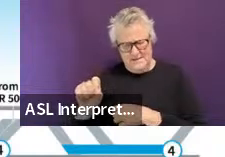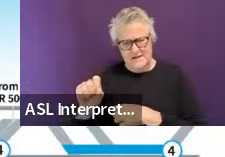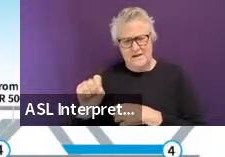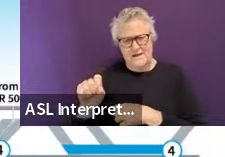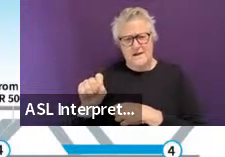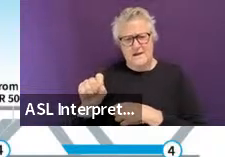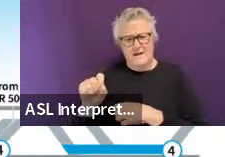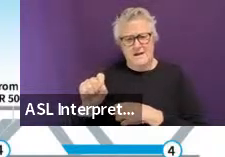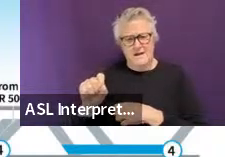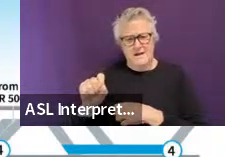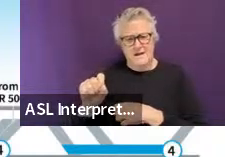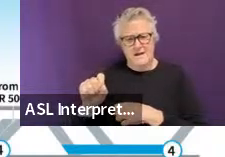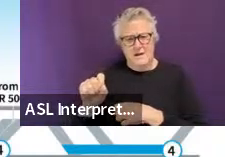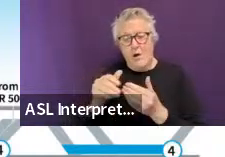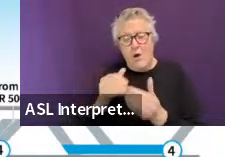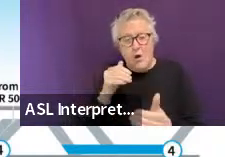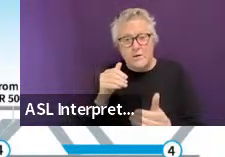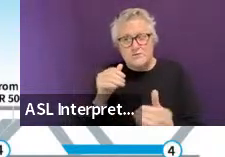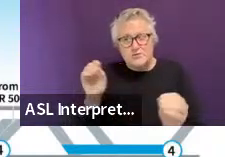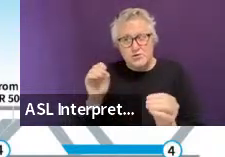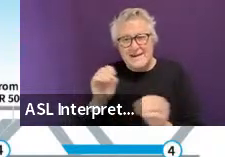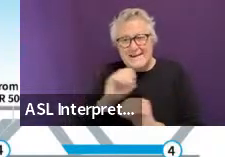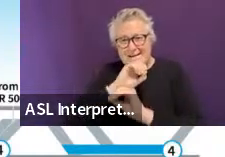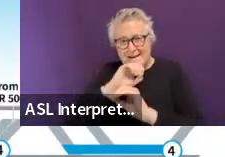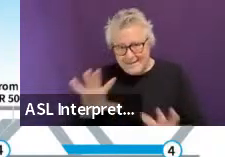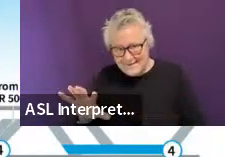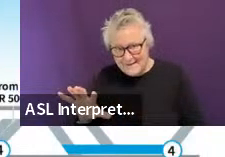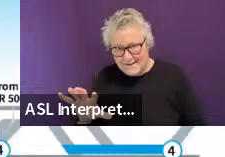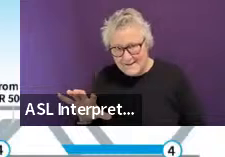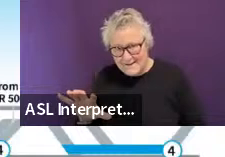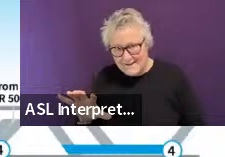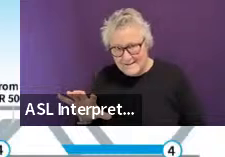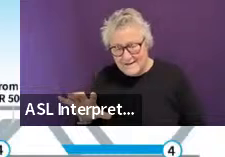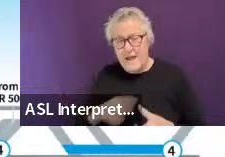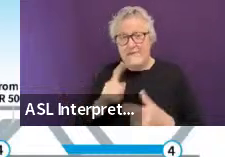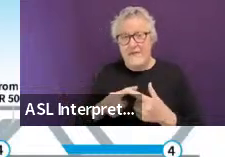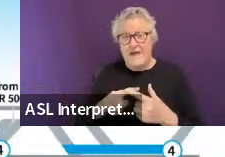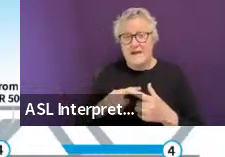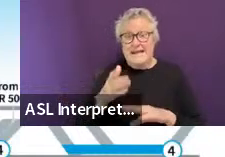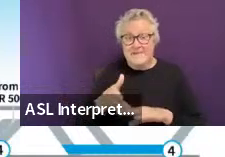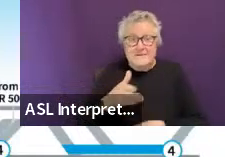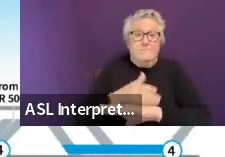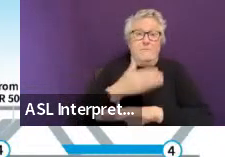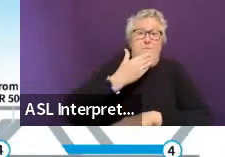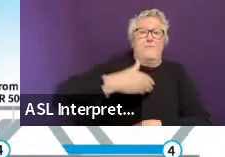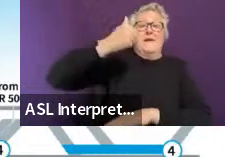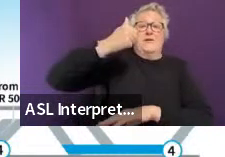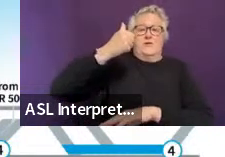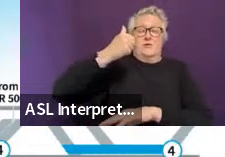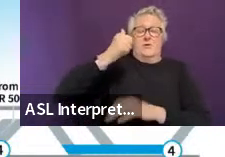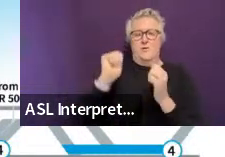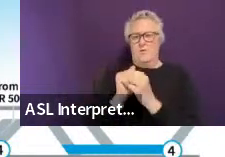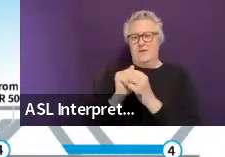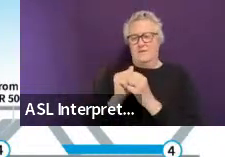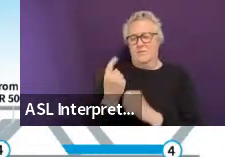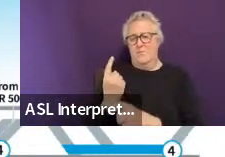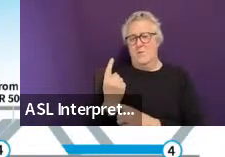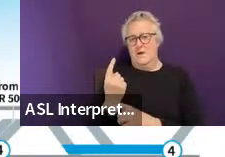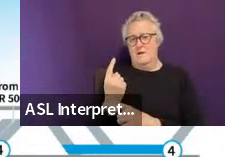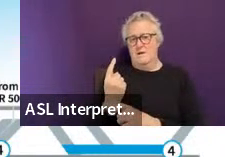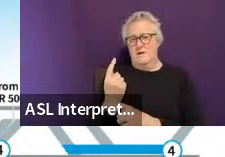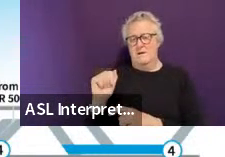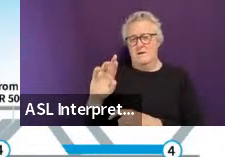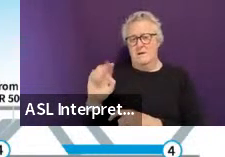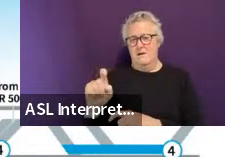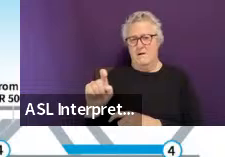like almost doing nothing. And then we get even better results just doing the 1 ox lane. I find that interesting. I